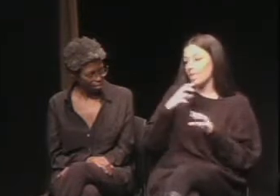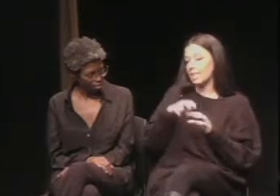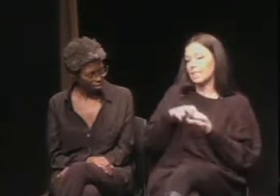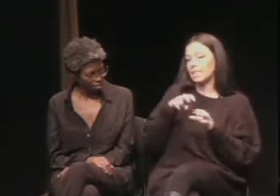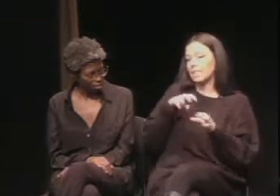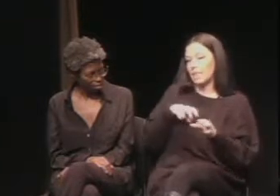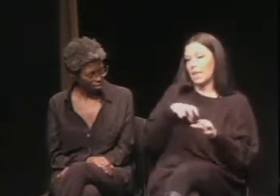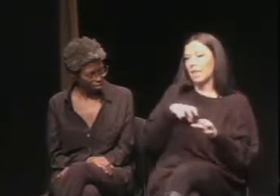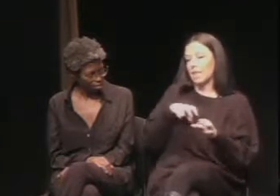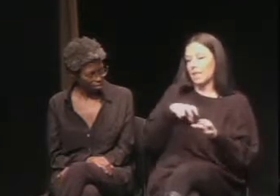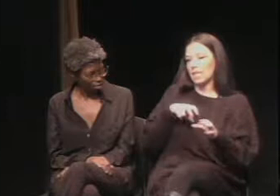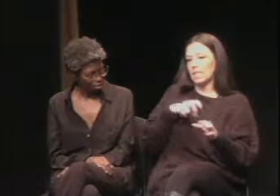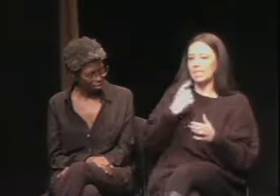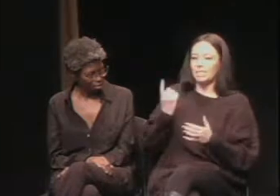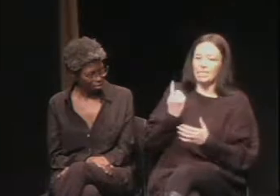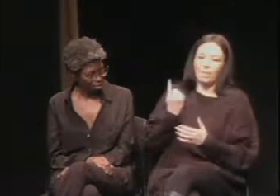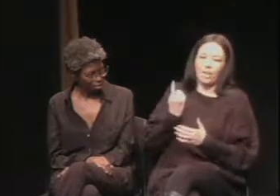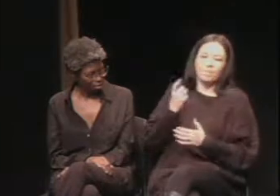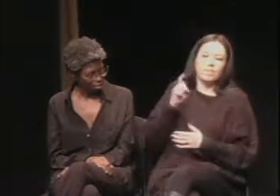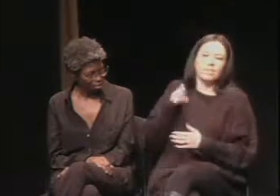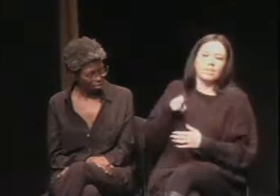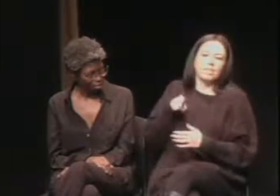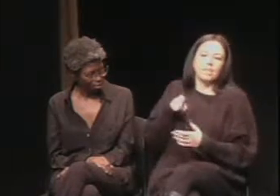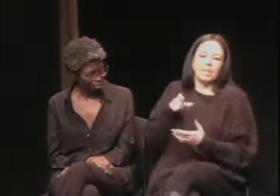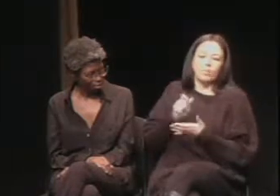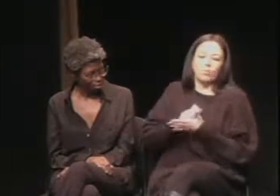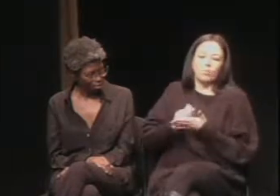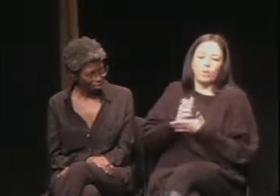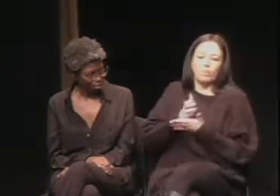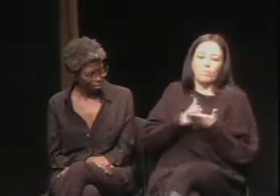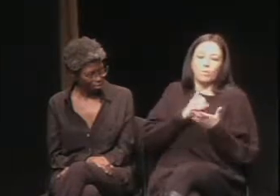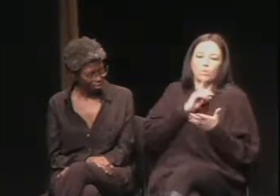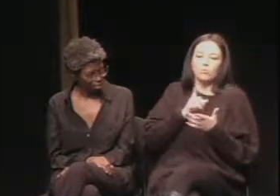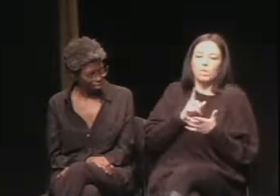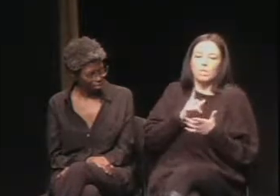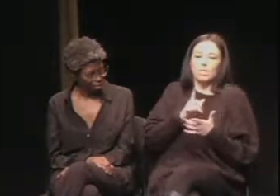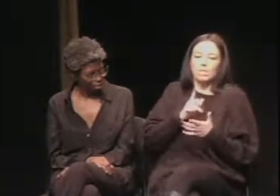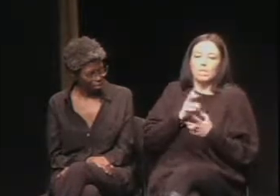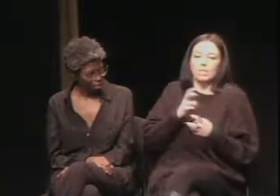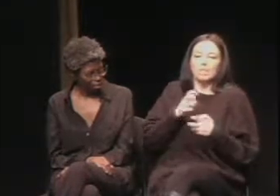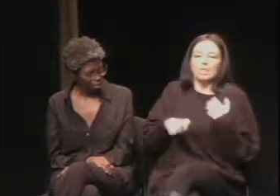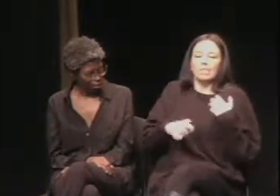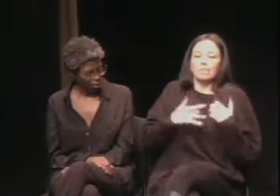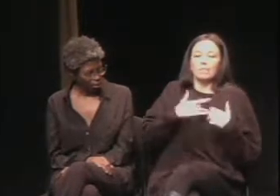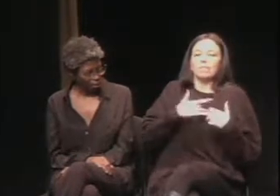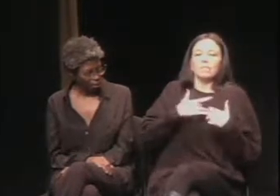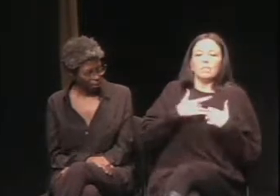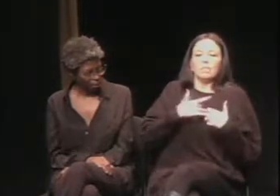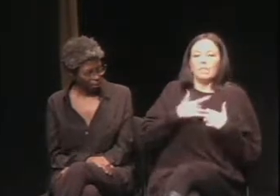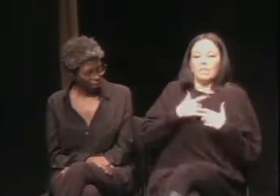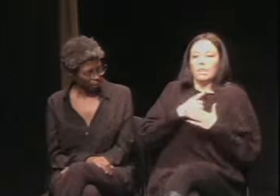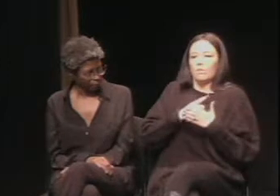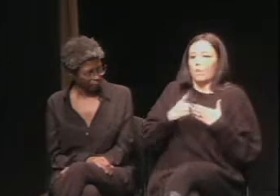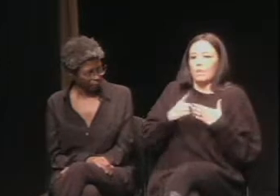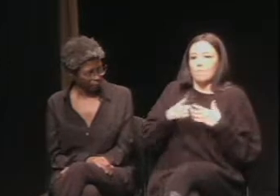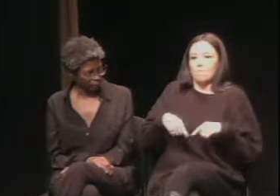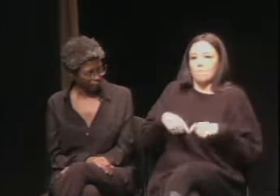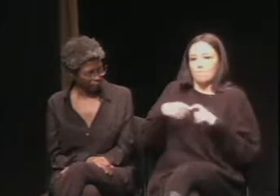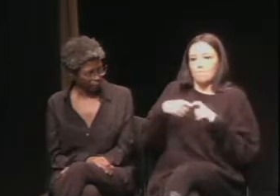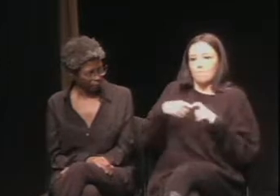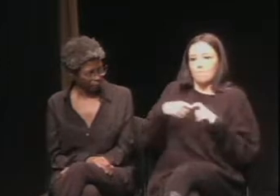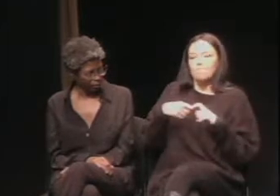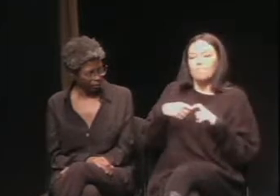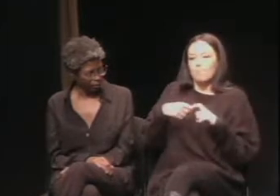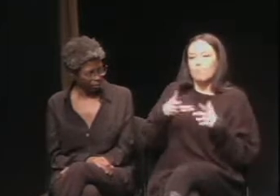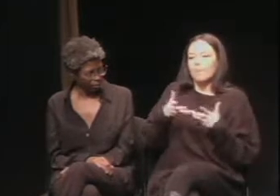it. Sometimes I had to, though. Like, I would write a part that was really, really hard, and I couldn't write for a week. And I